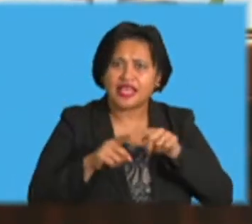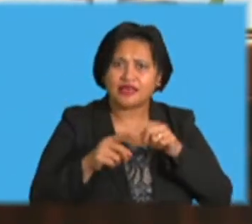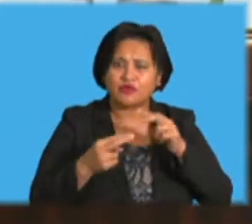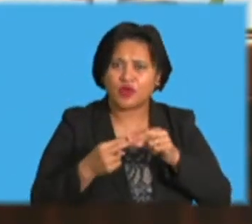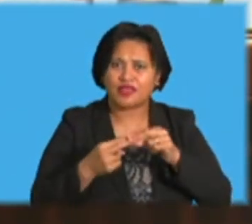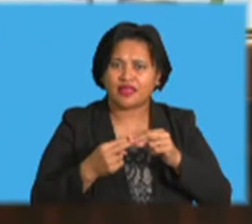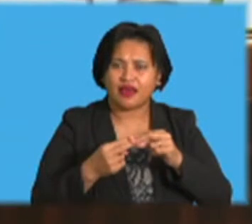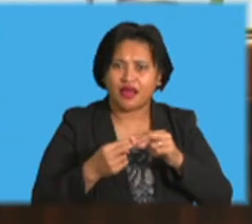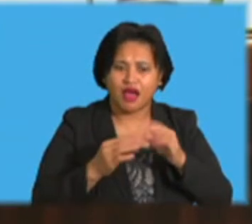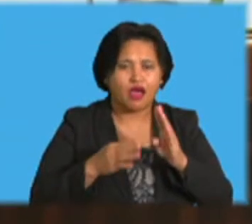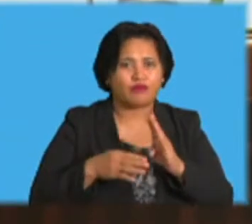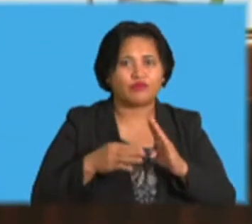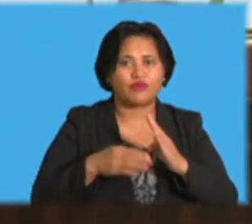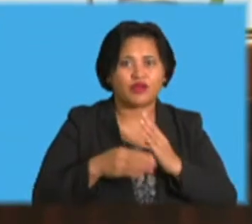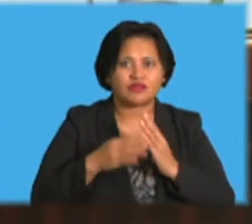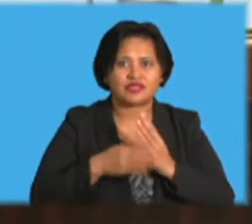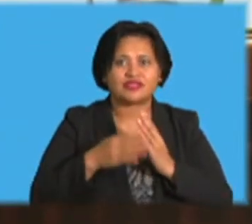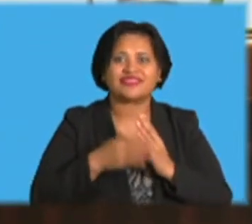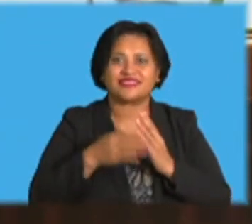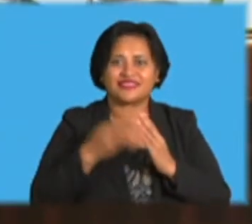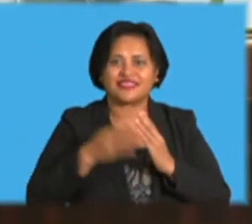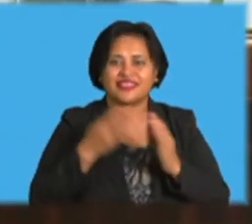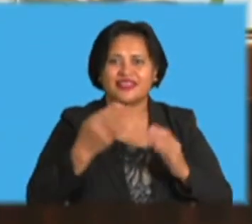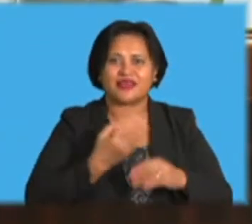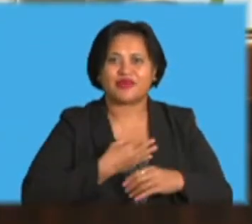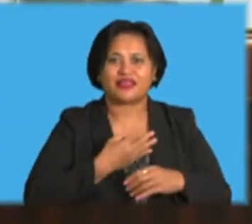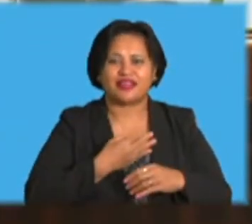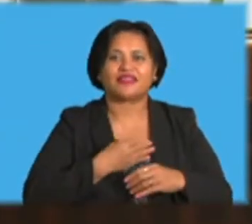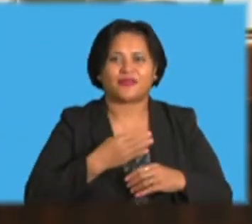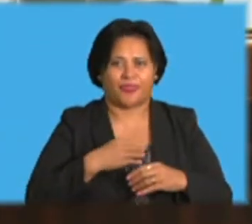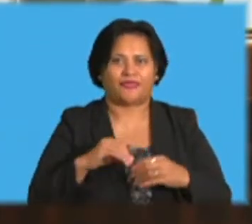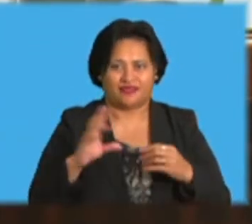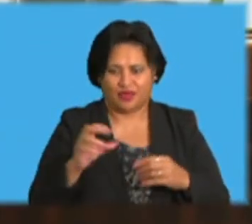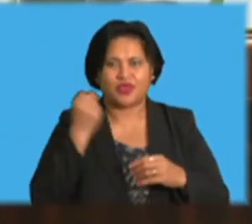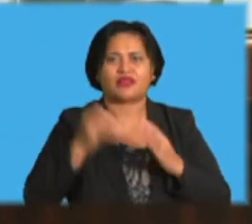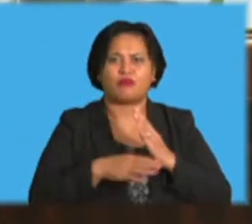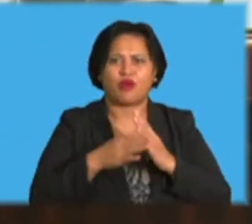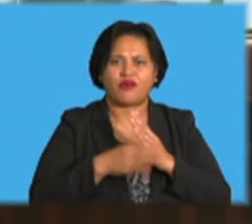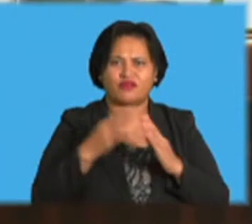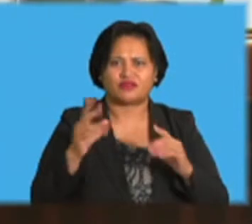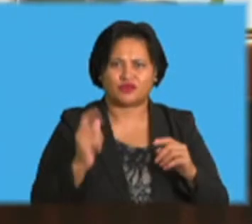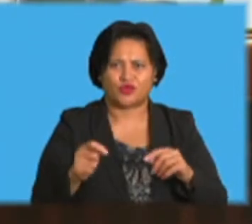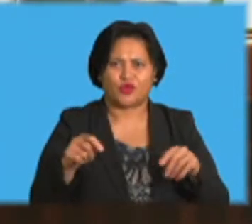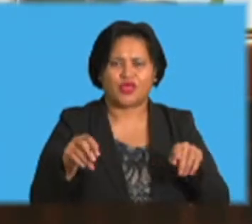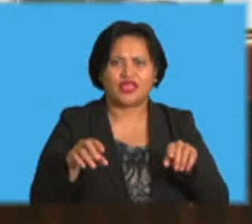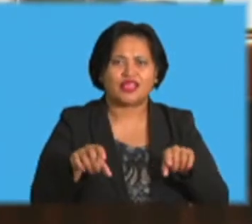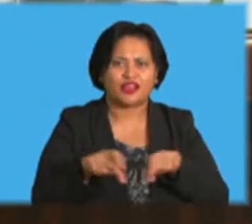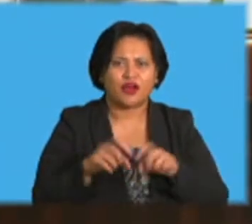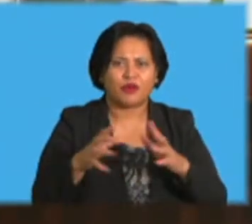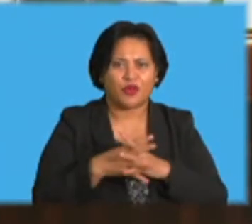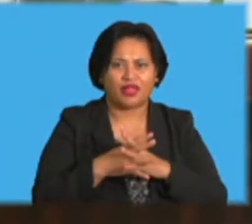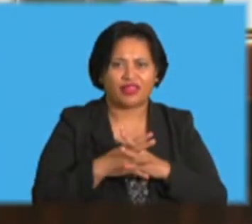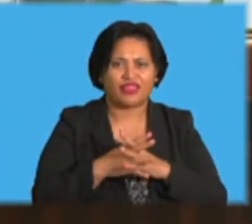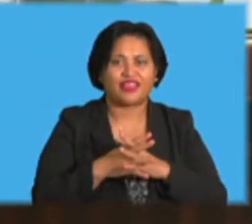and boxing together with the silver medal in our men's sevens rugby at the Commonwealth Games. This is the evidence